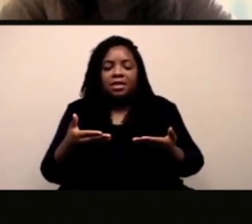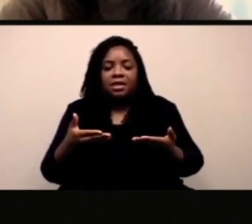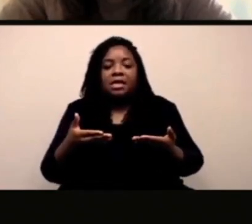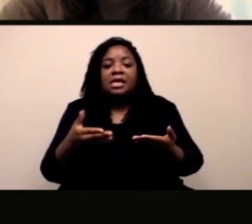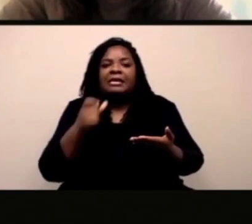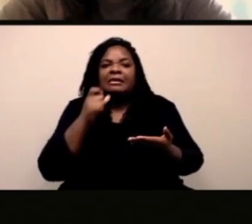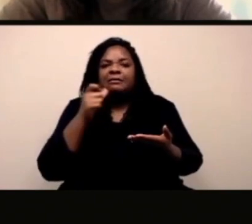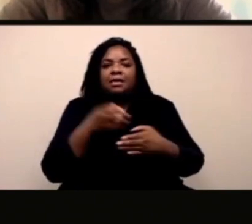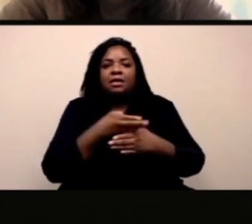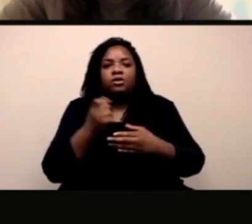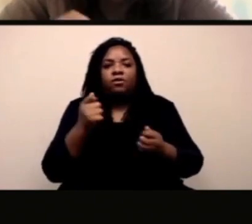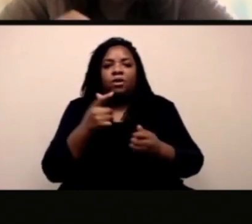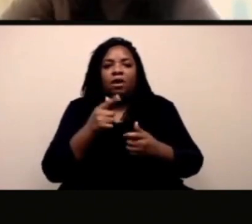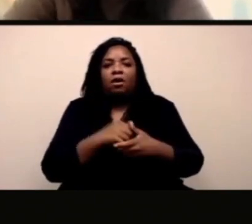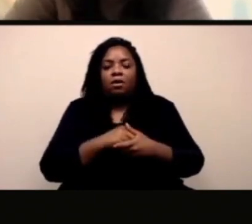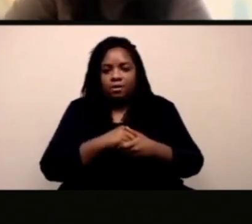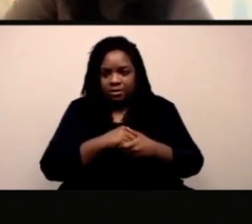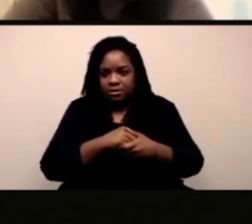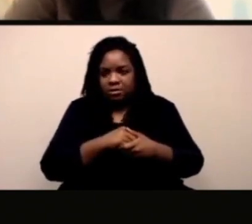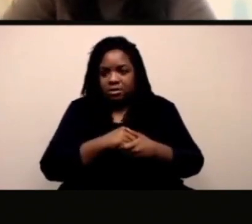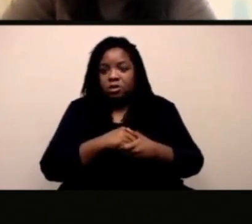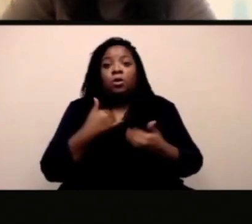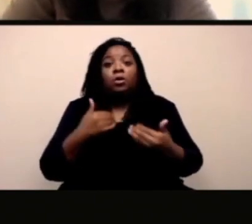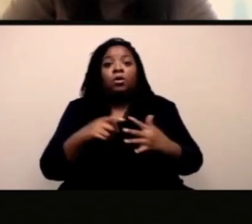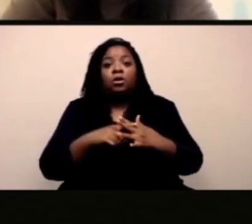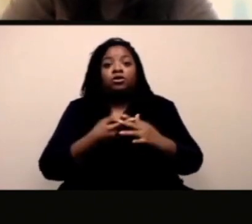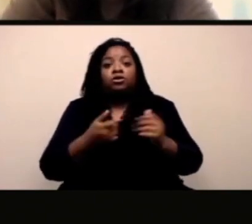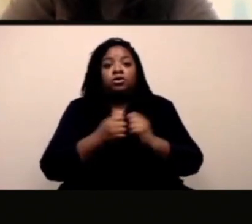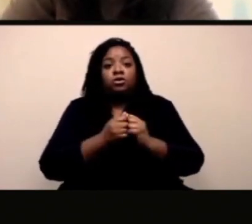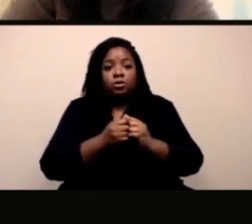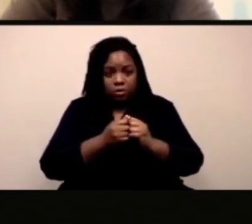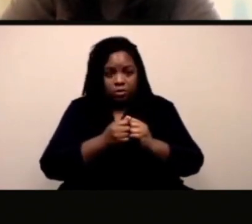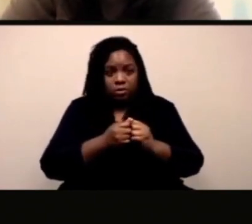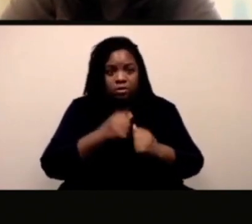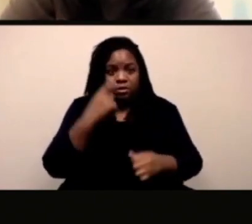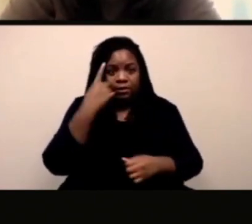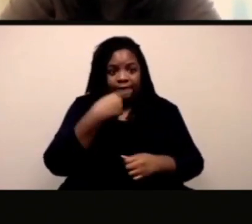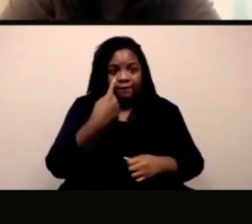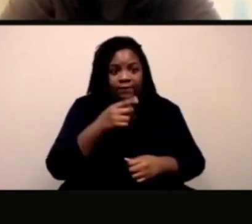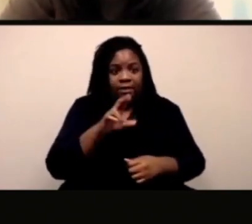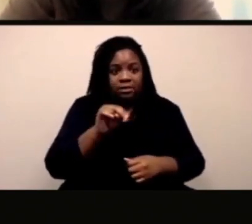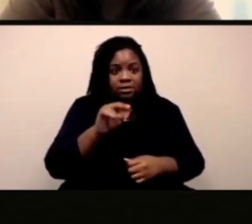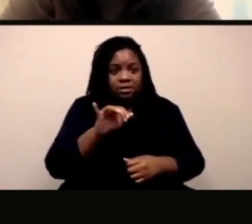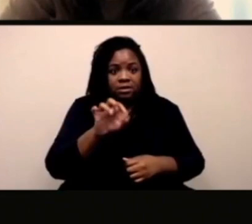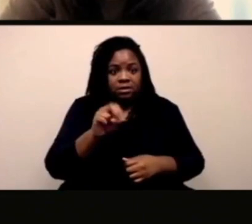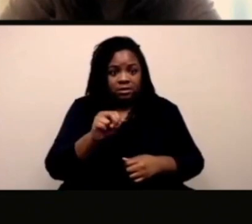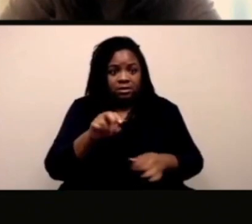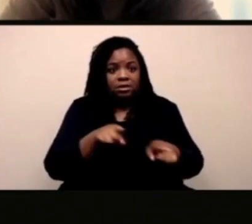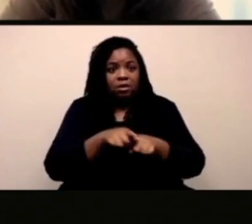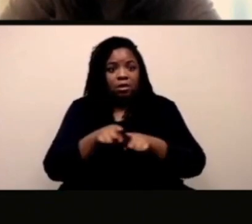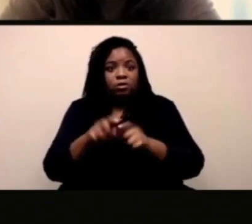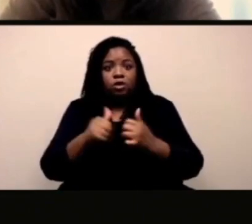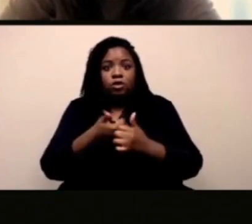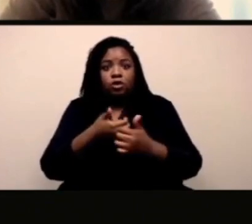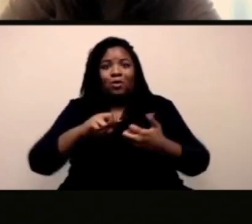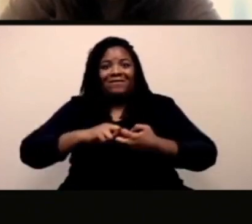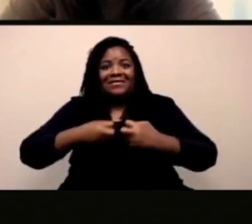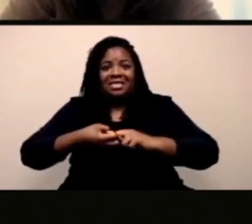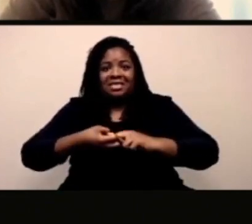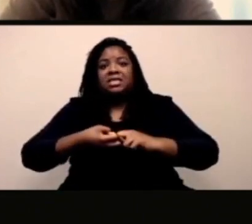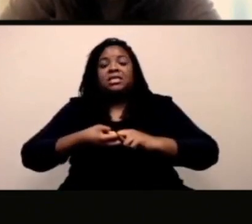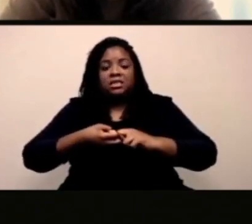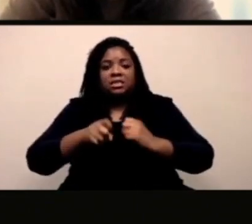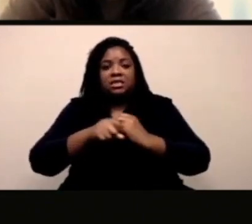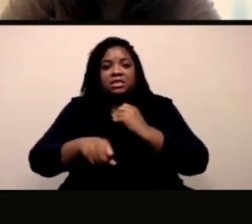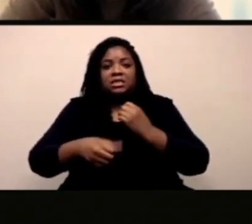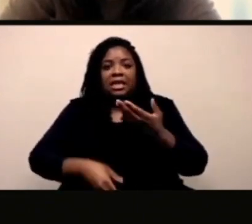shared as a Scratch Lab yet. So we'll be starting with face sensing and then trying out a new physics extension. And